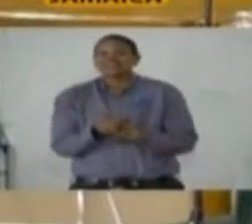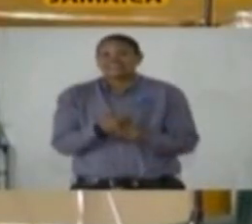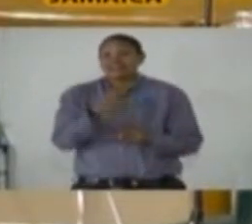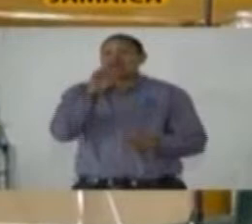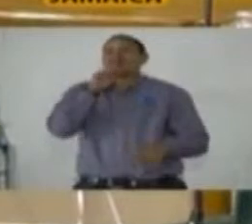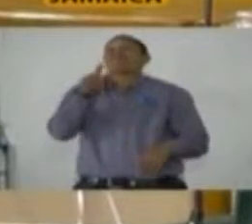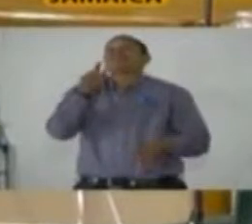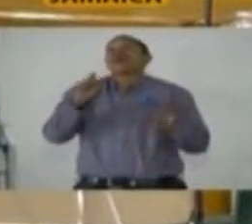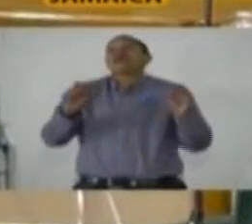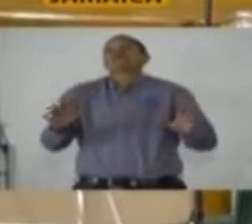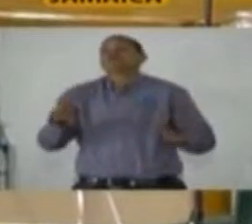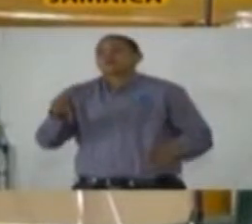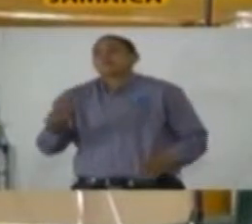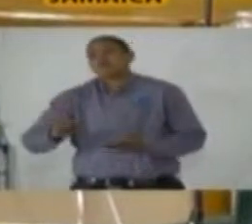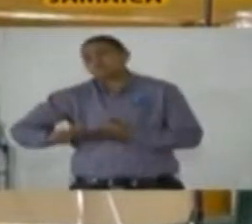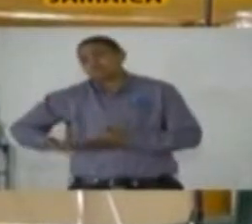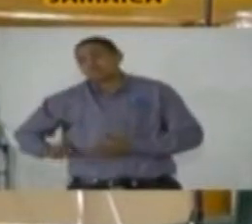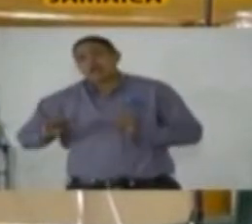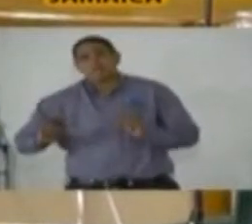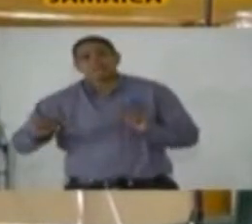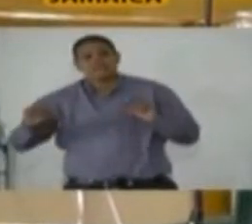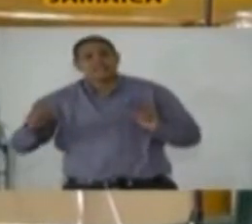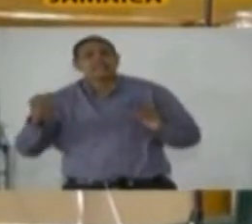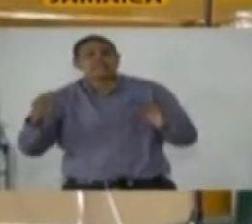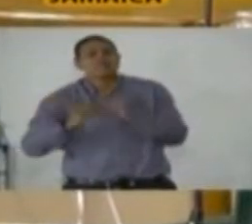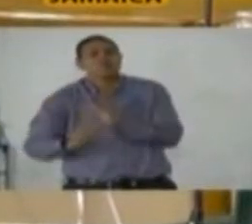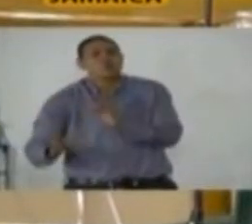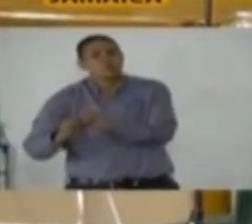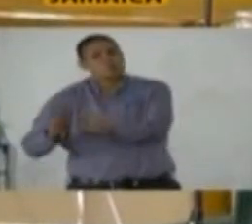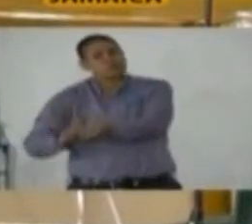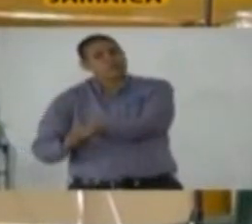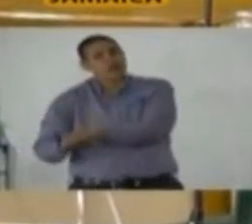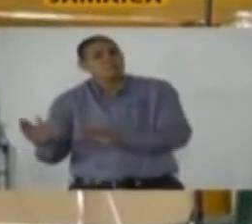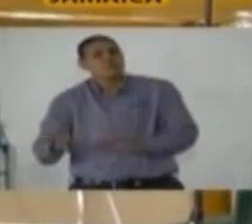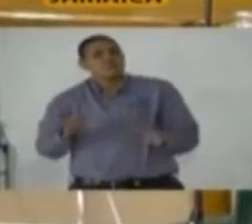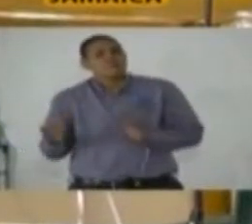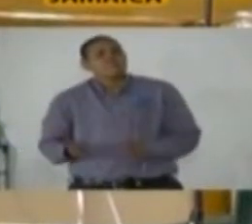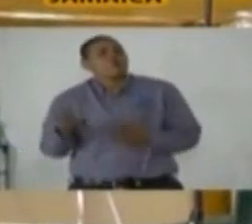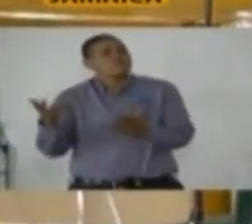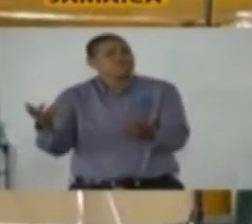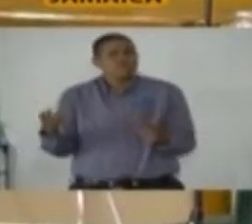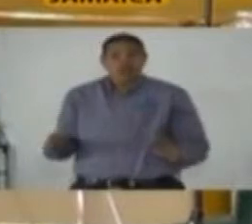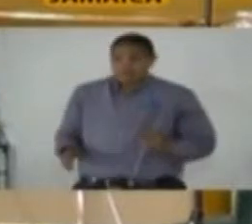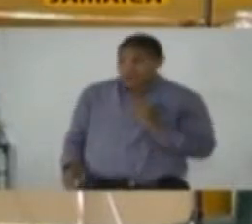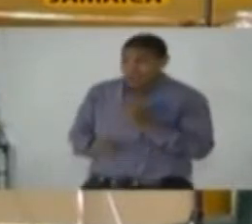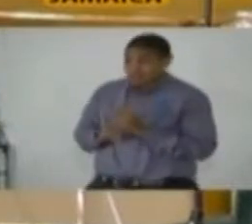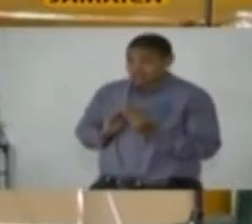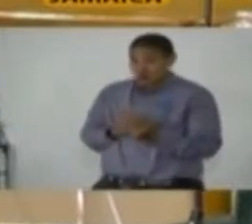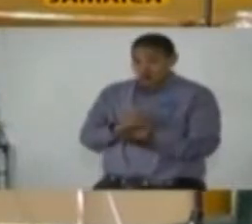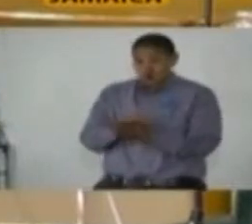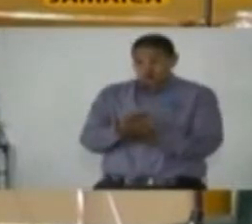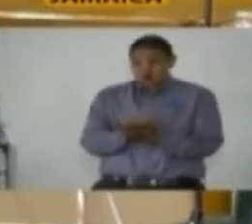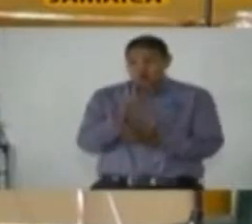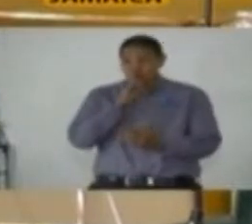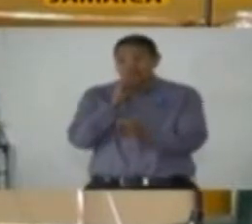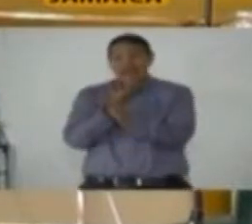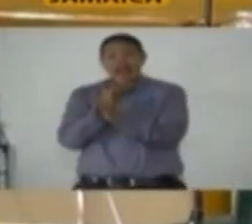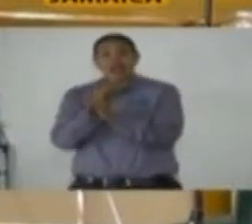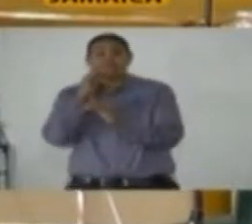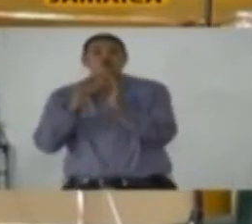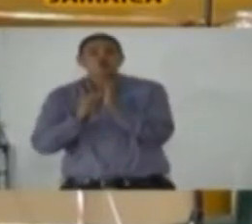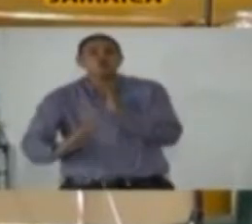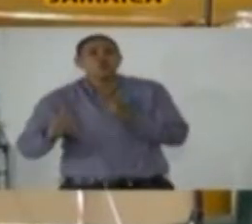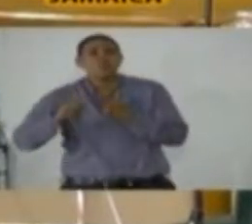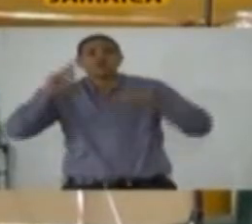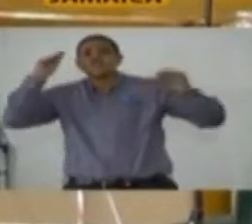ability test to give the students more time to prepare themselves. Additionally, our schools convened PEP camps for the students and